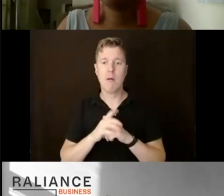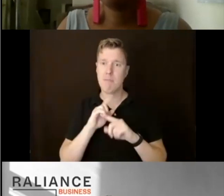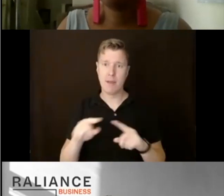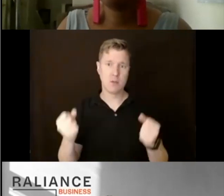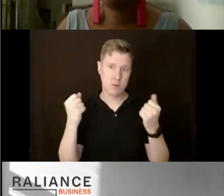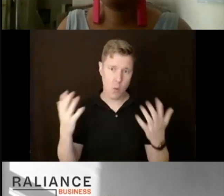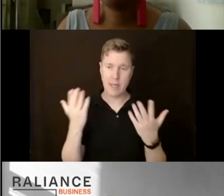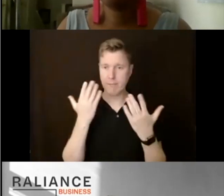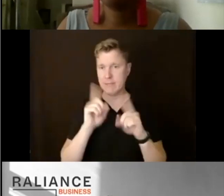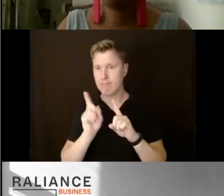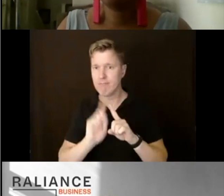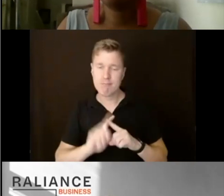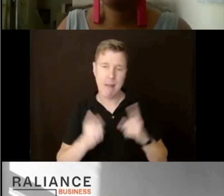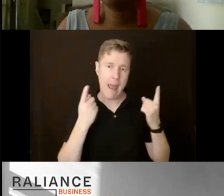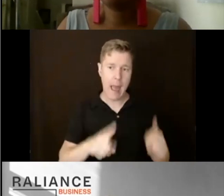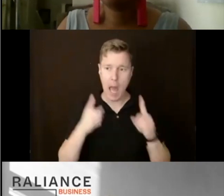sexual violence.